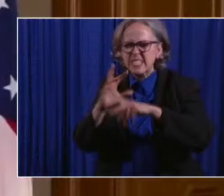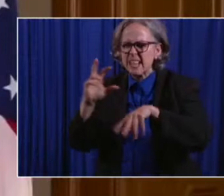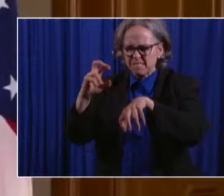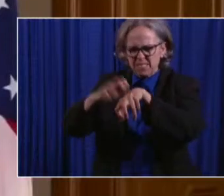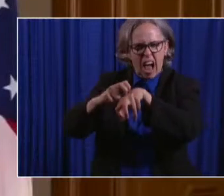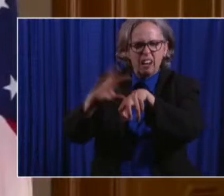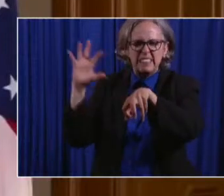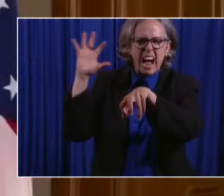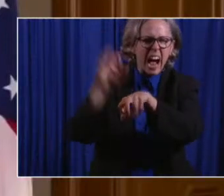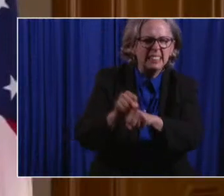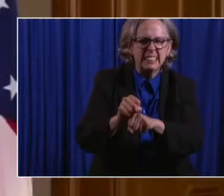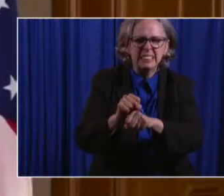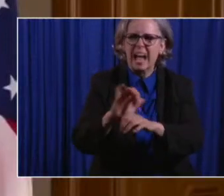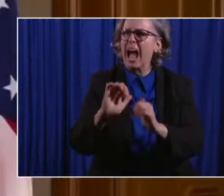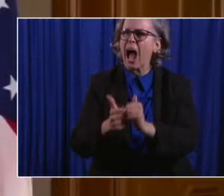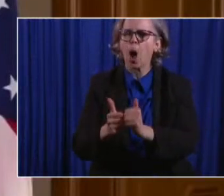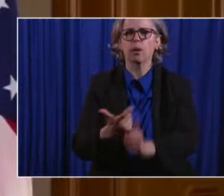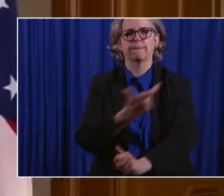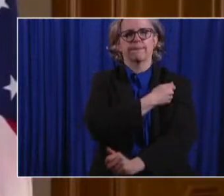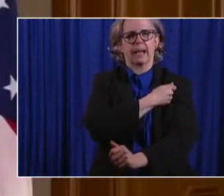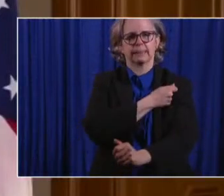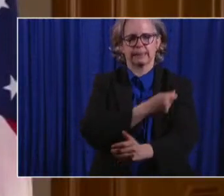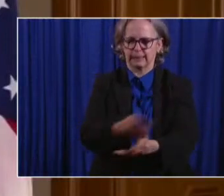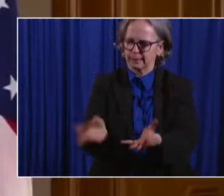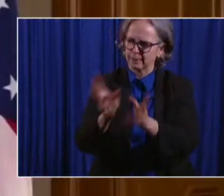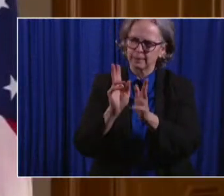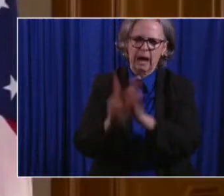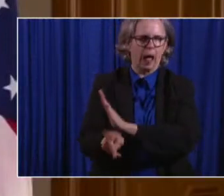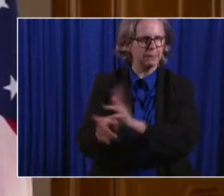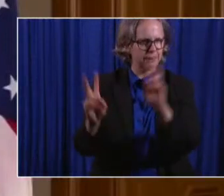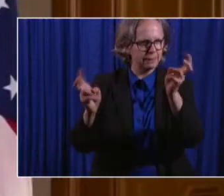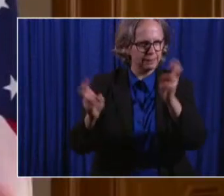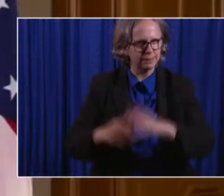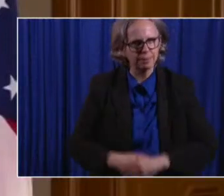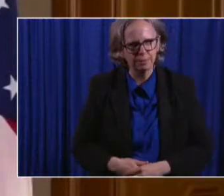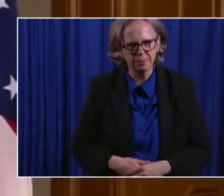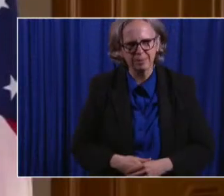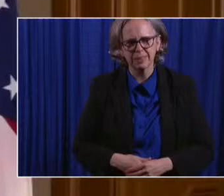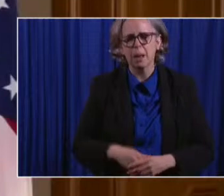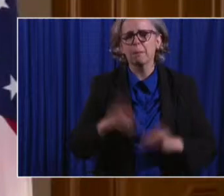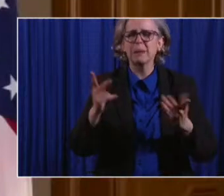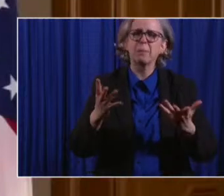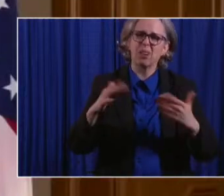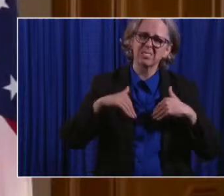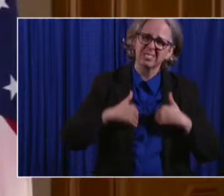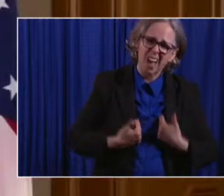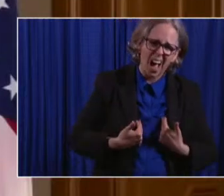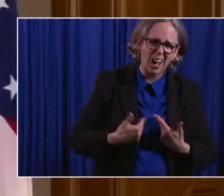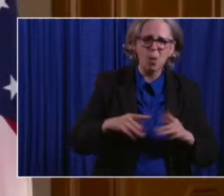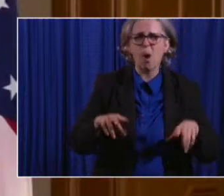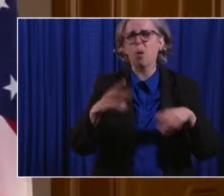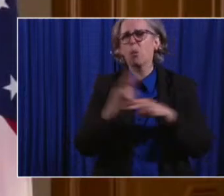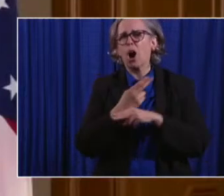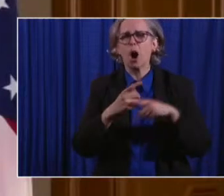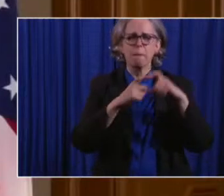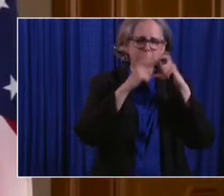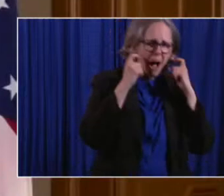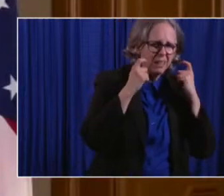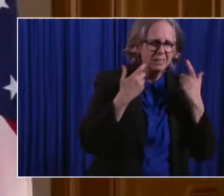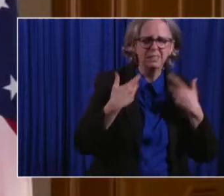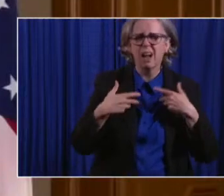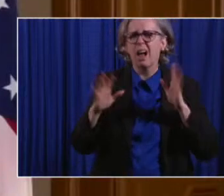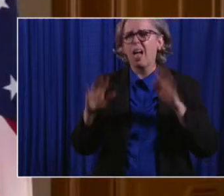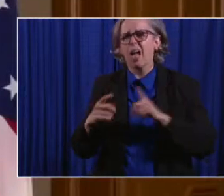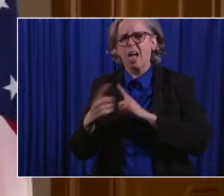People are tired. They don't want to wear a mask anymore. And I don't blame them. And they say, look, we